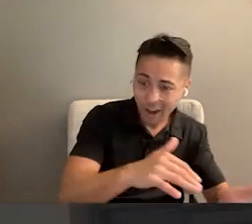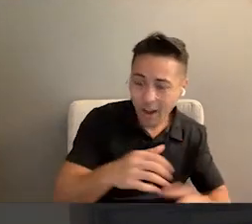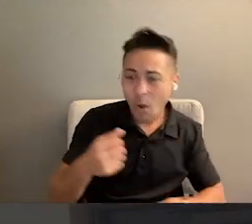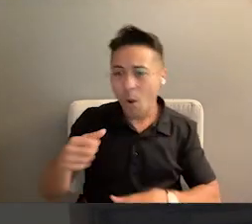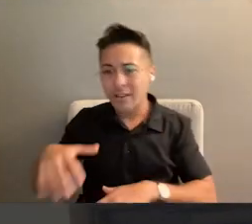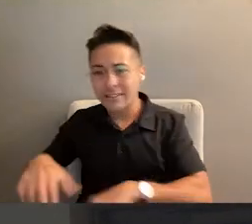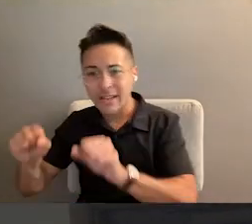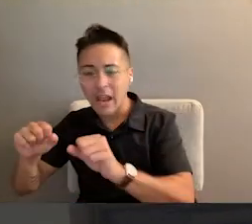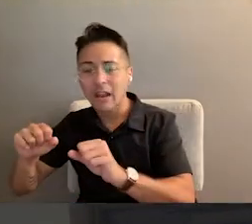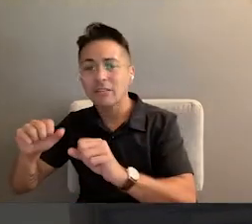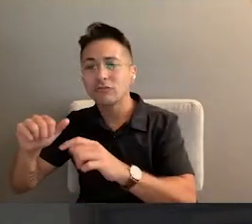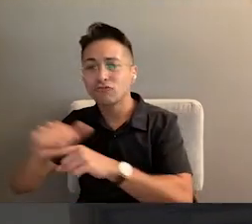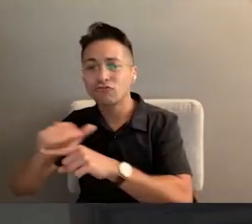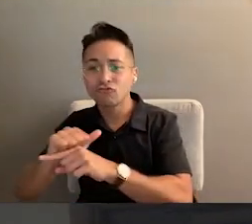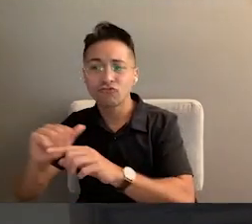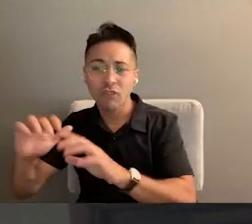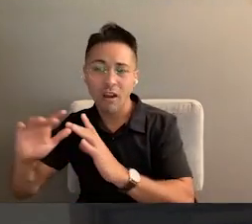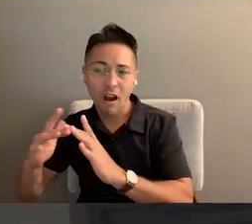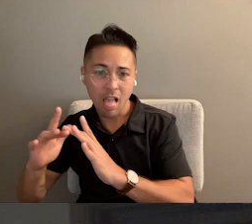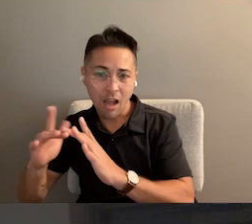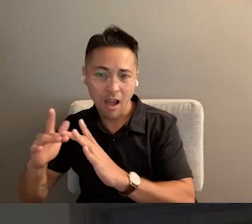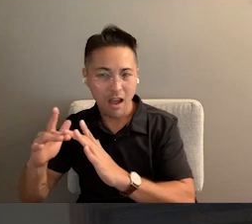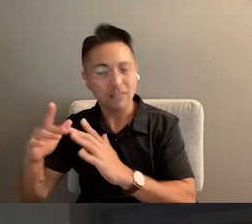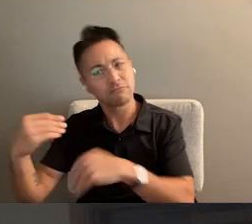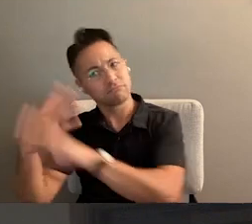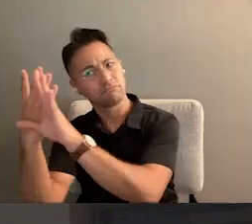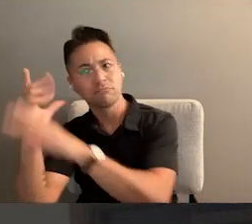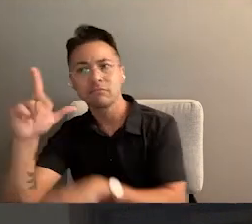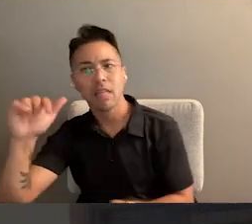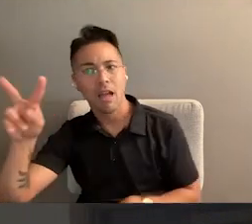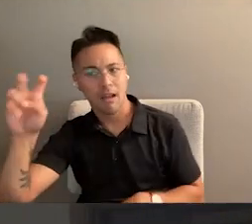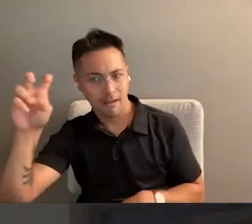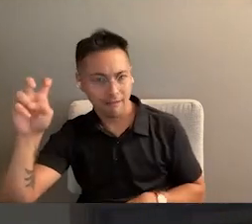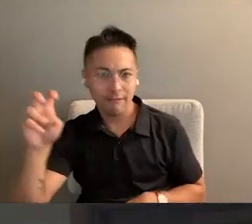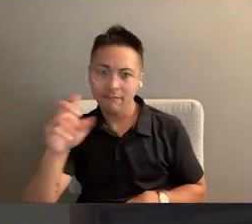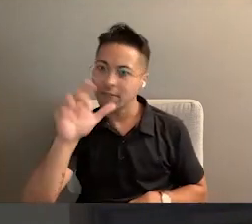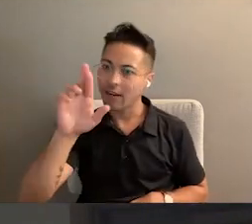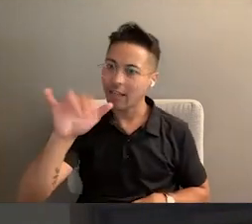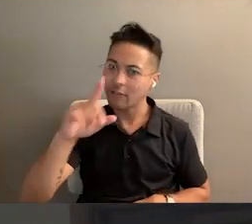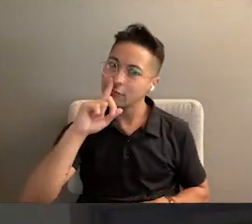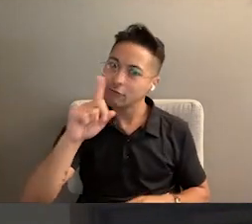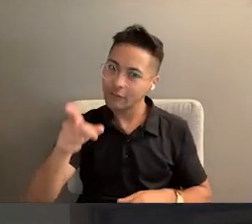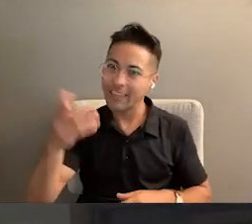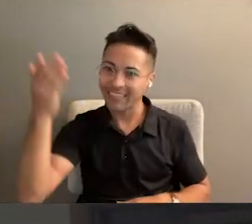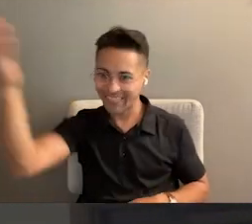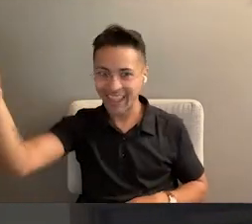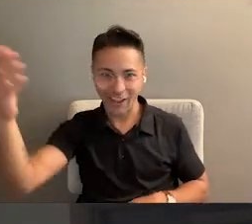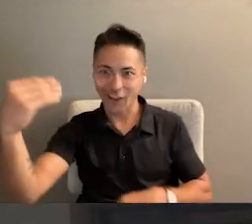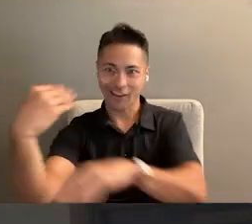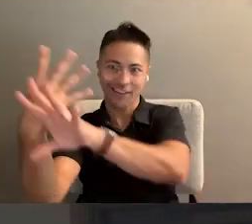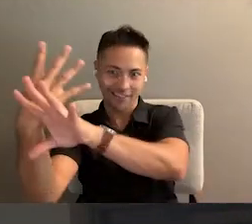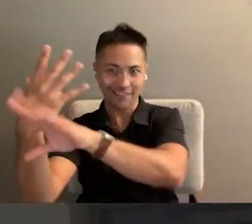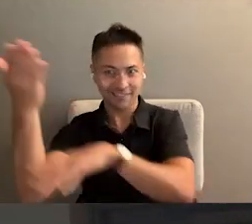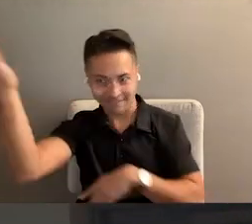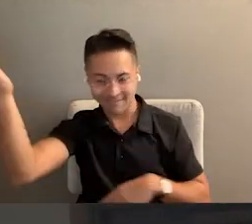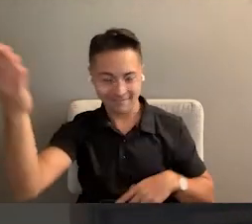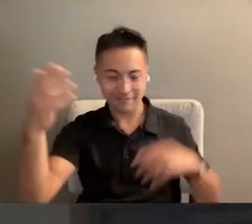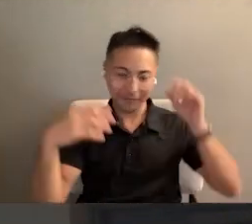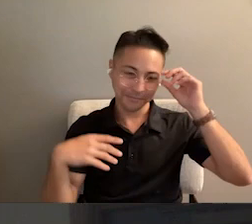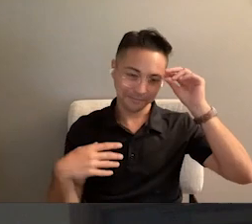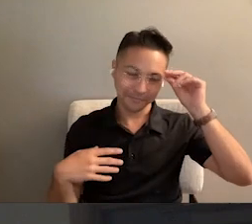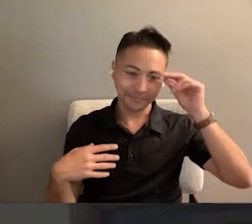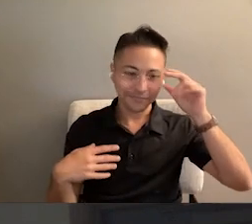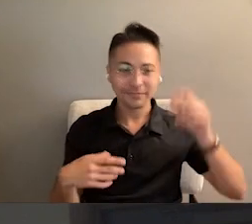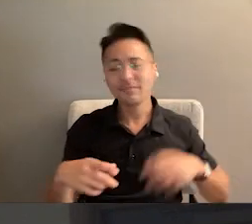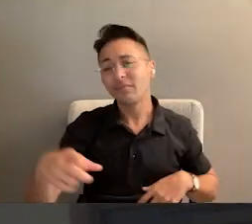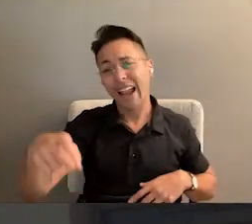you self-study or take our training online. I take the live training. It is web-based, but it is live. Larry's really there